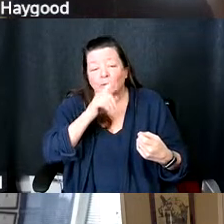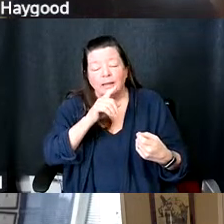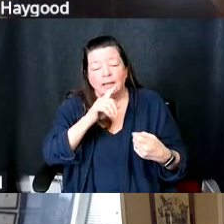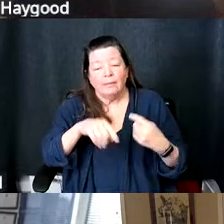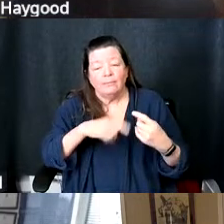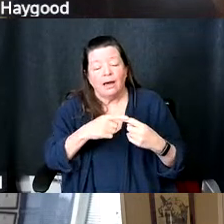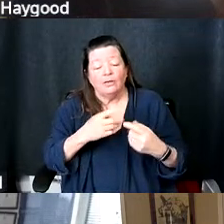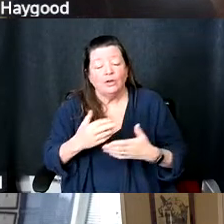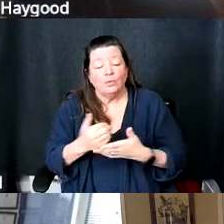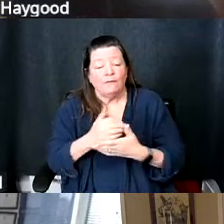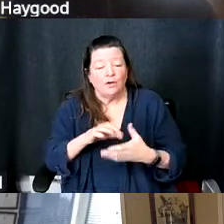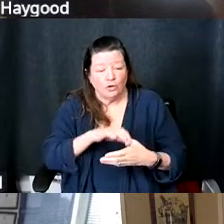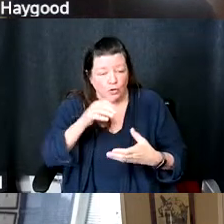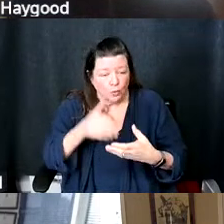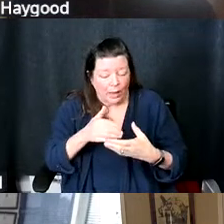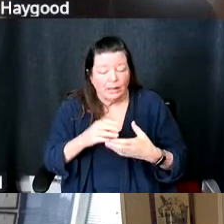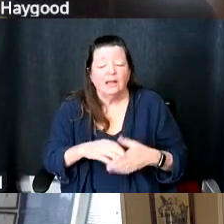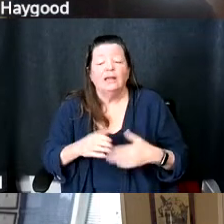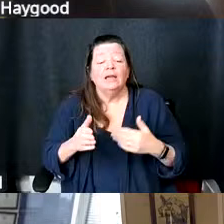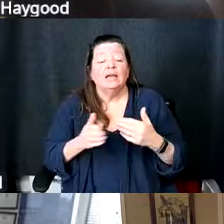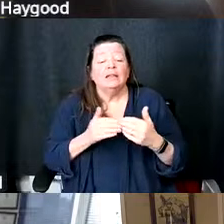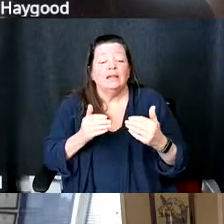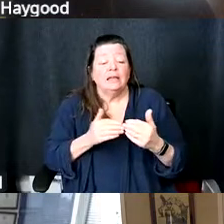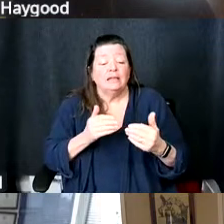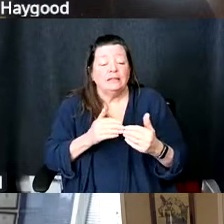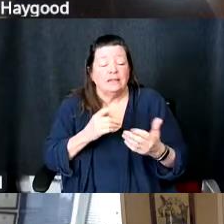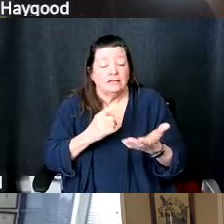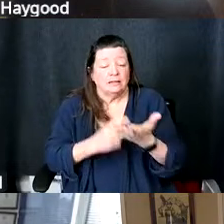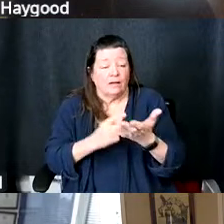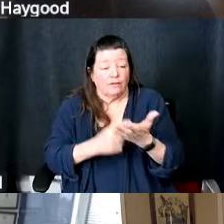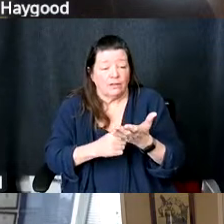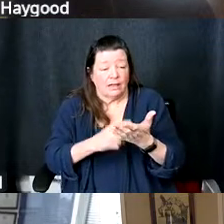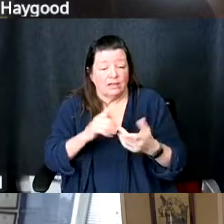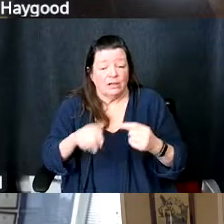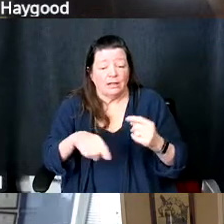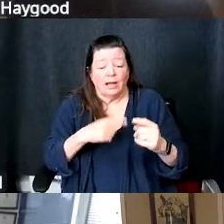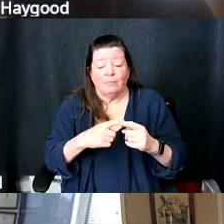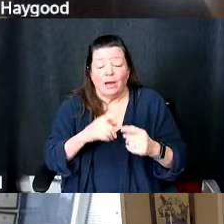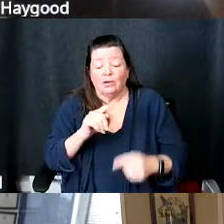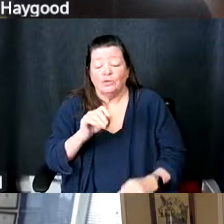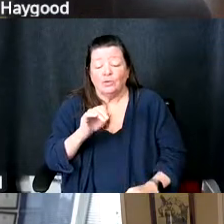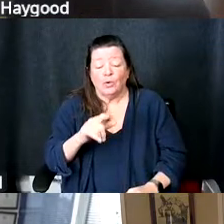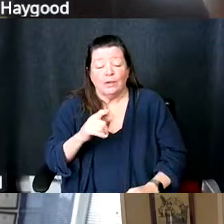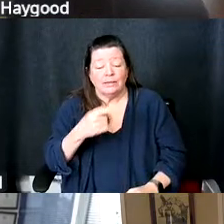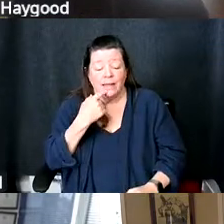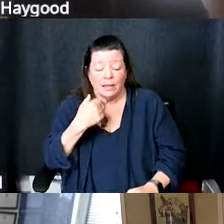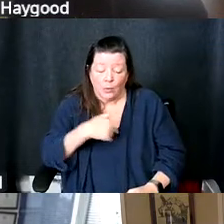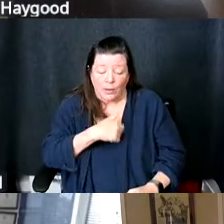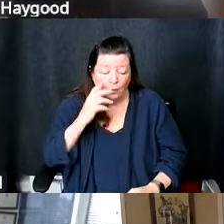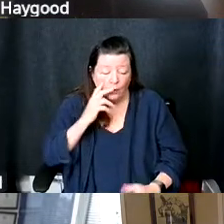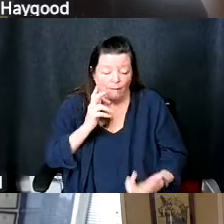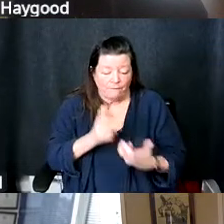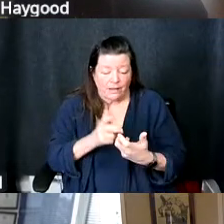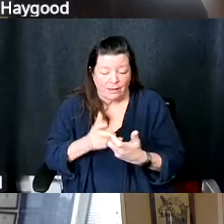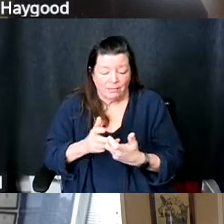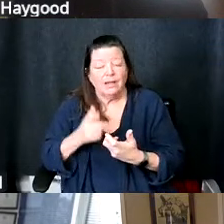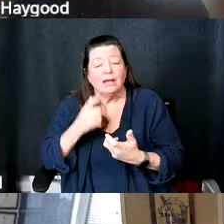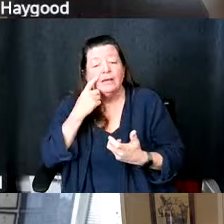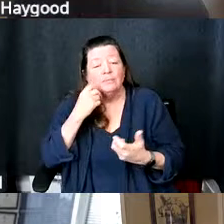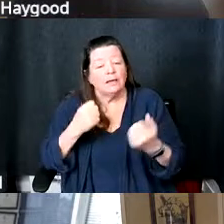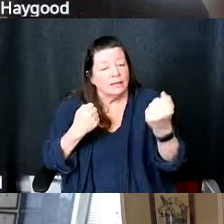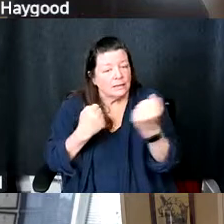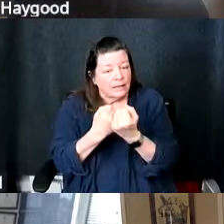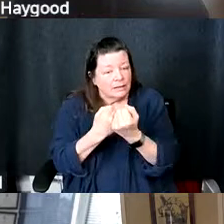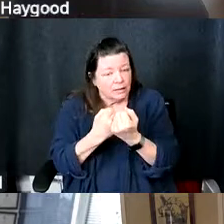easiest conversation within toll borrowing to have is to say, we're going to fit these things in because they support the facility being able to be